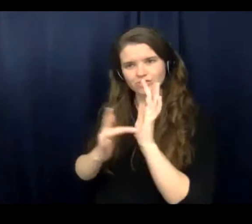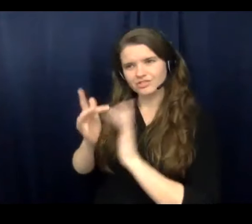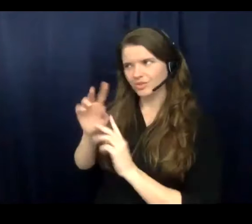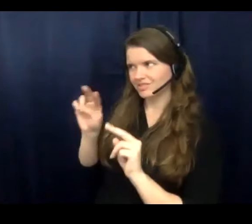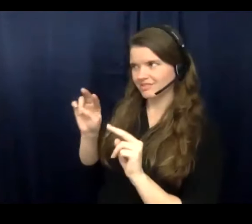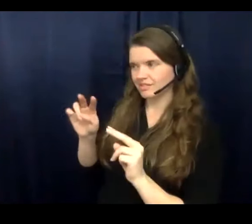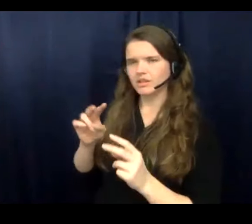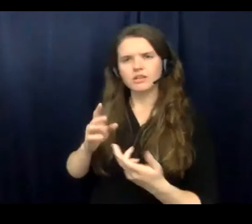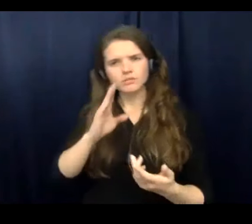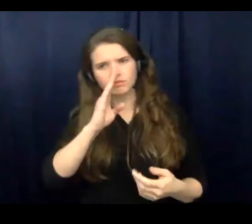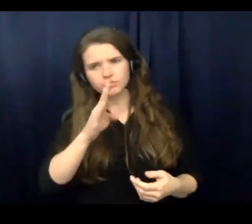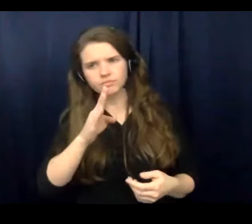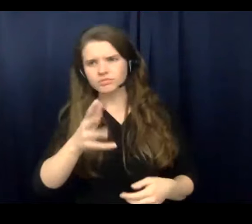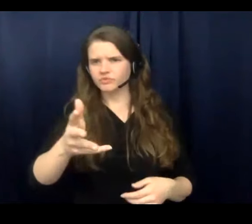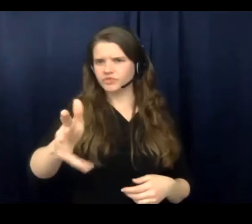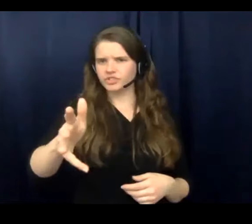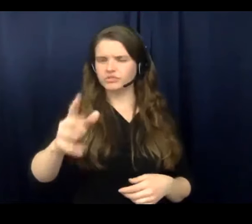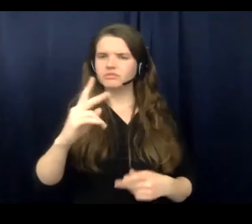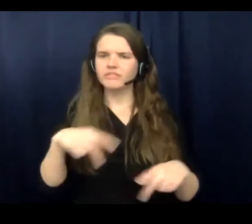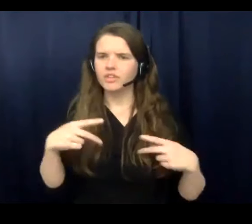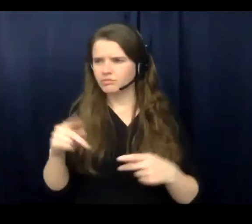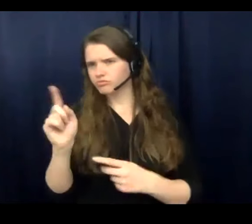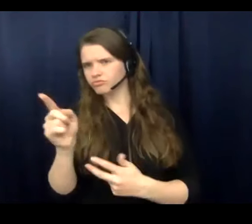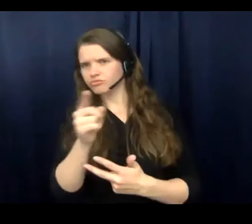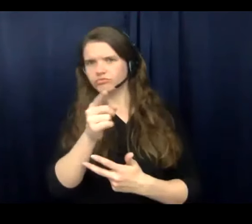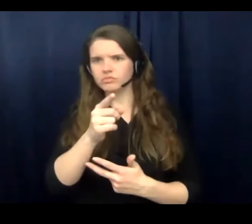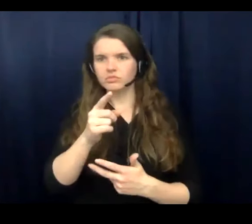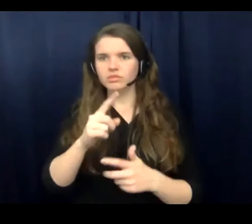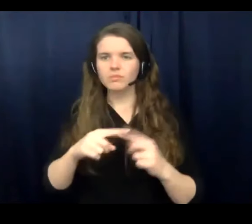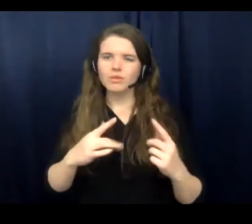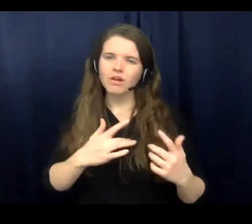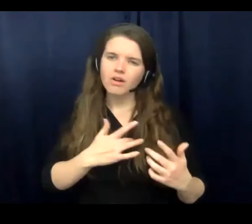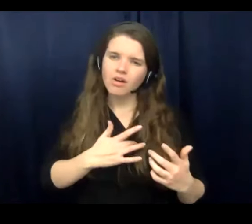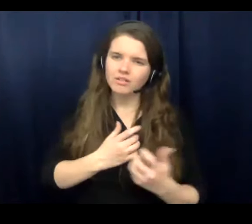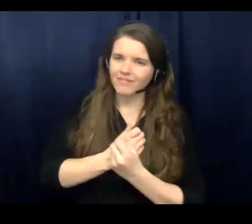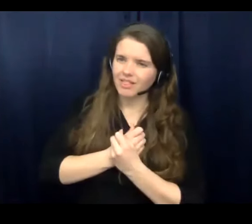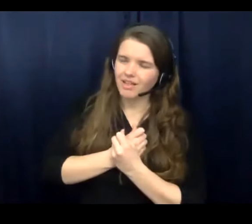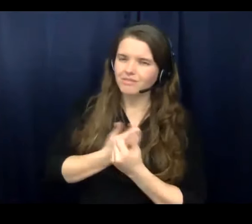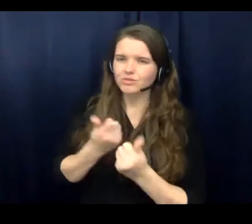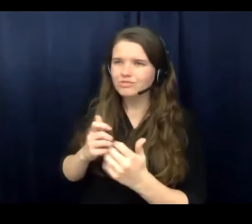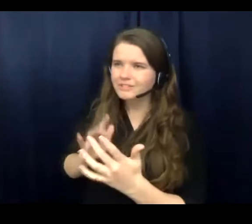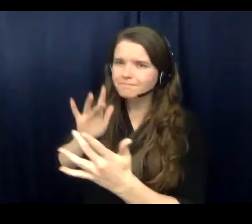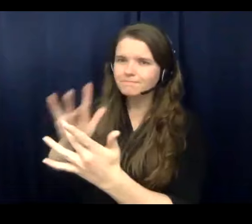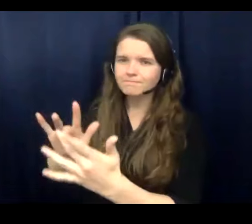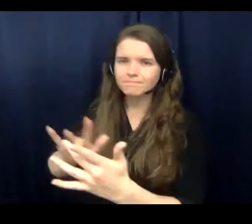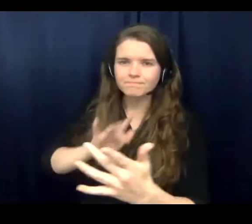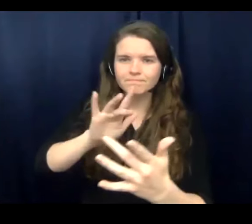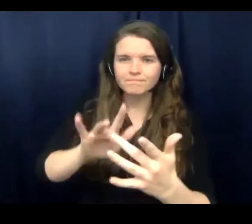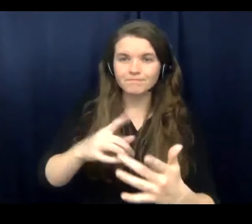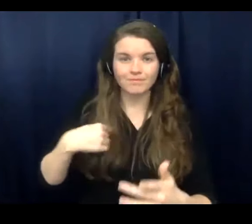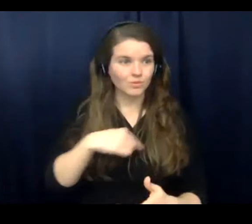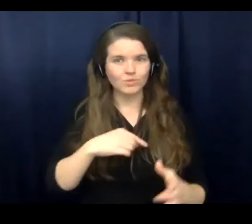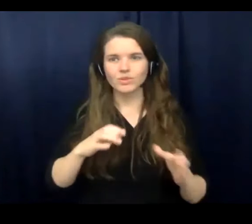He rebuked the Pharisees, but there was a heart of love to try to reach them deep within it. And that's the kind of thing that we as Christians